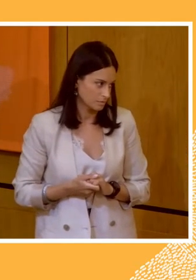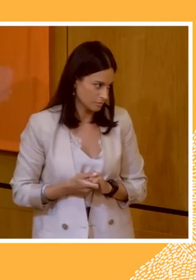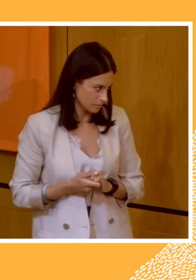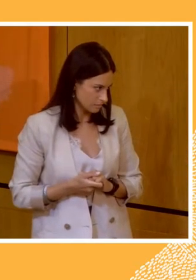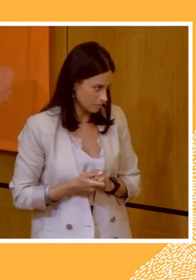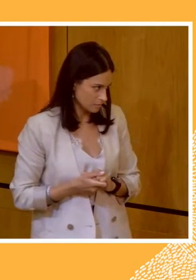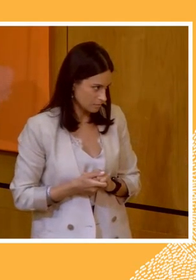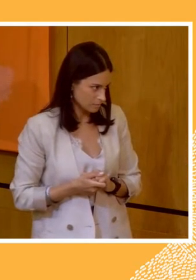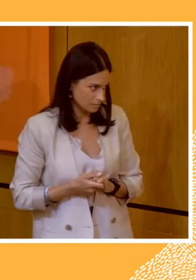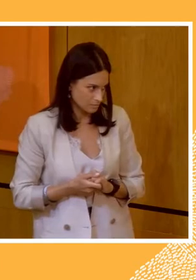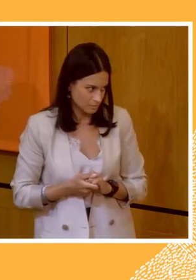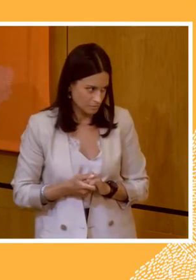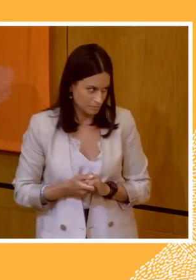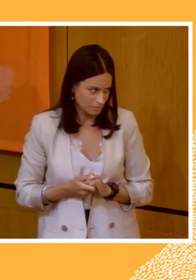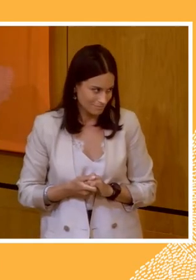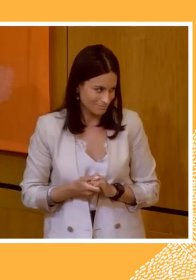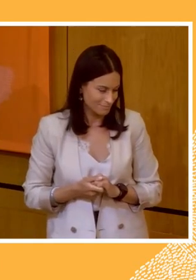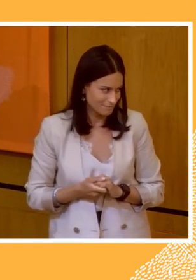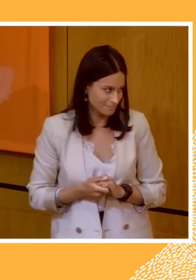It was... Do you want me to...